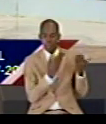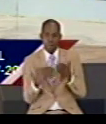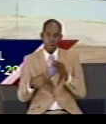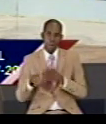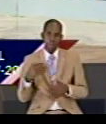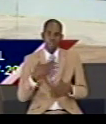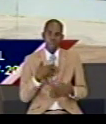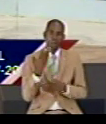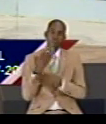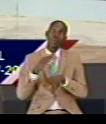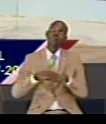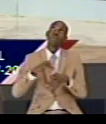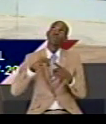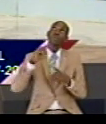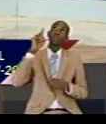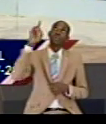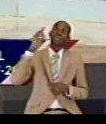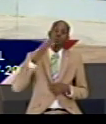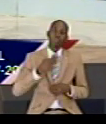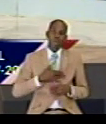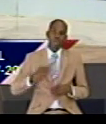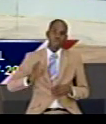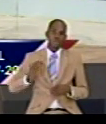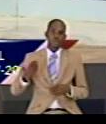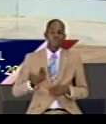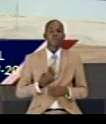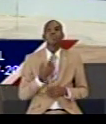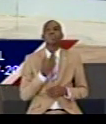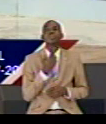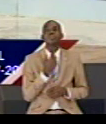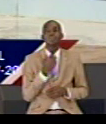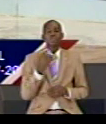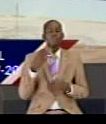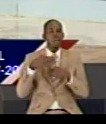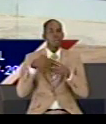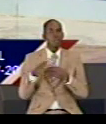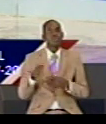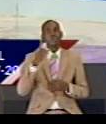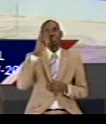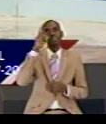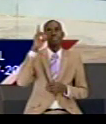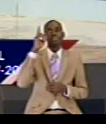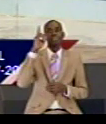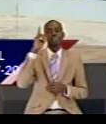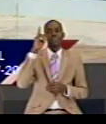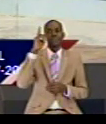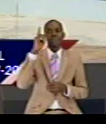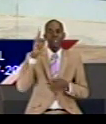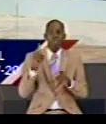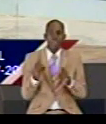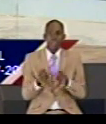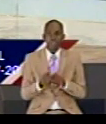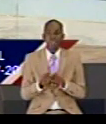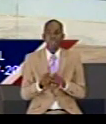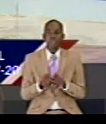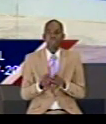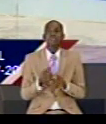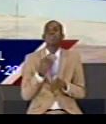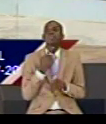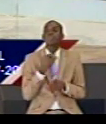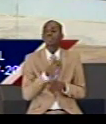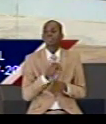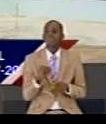thee. My soul thirsteth after thee, as a thirsty